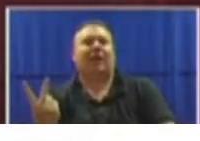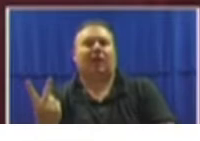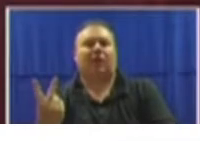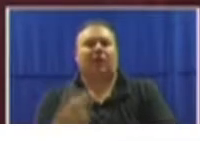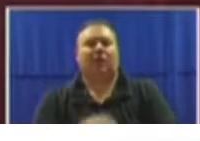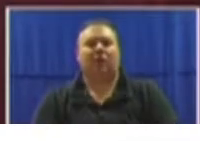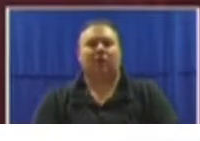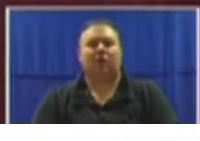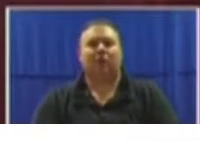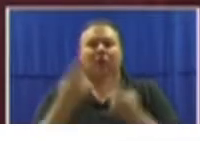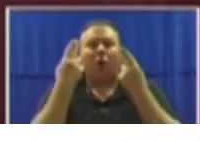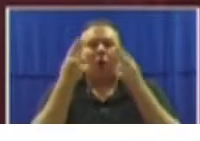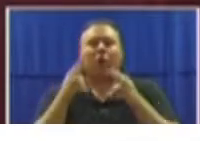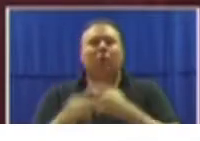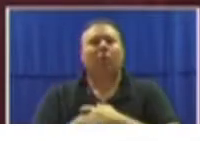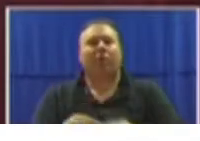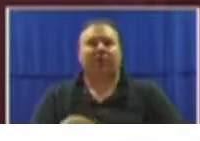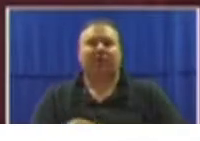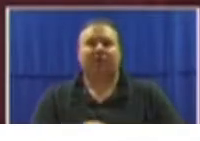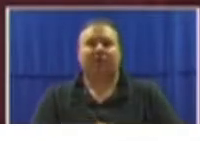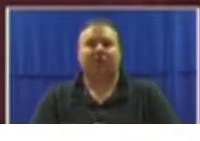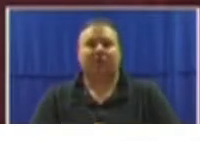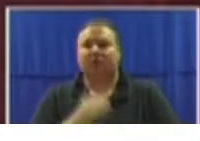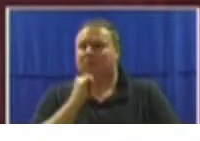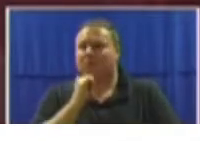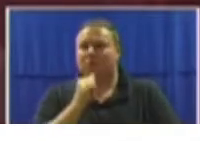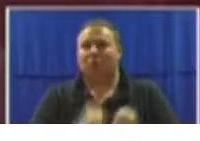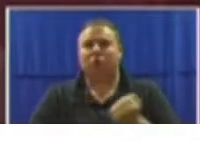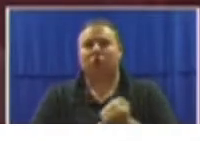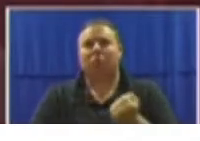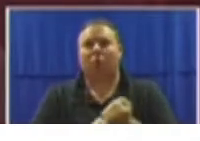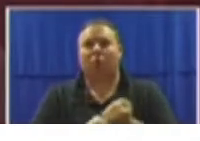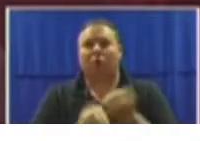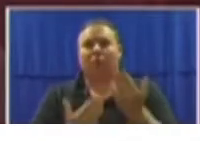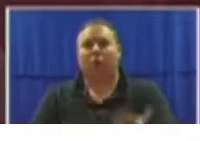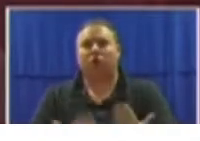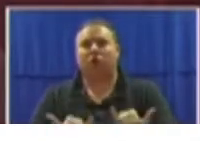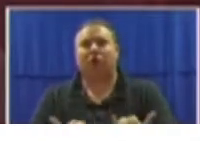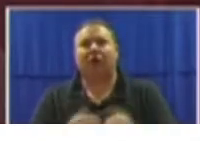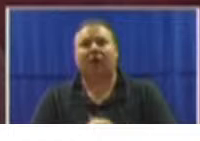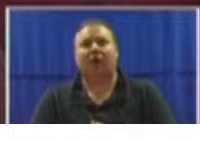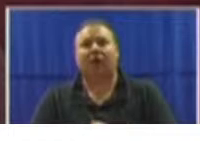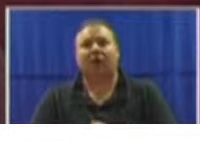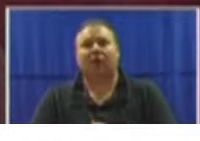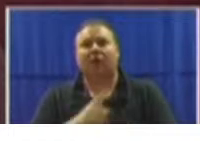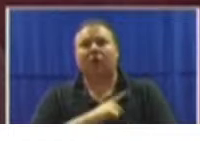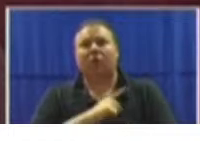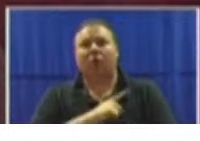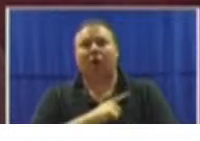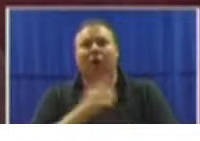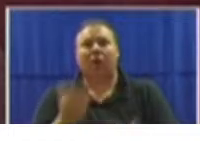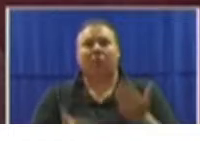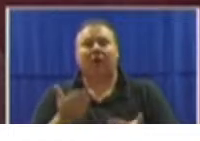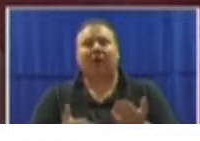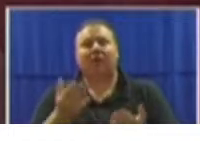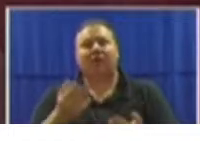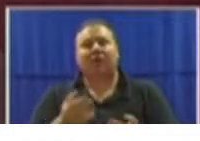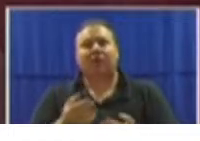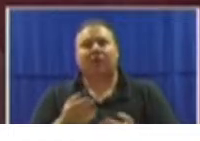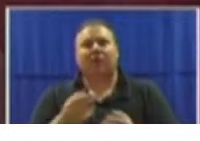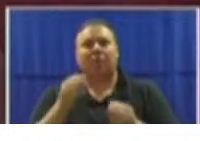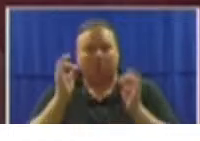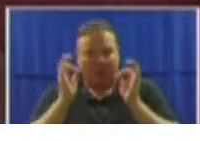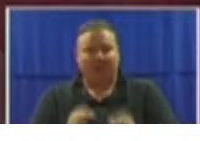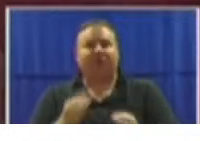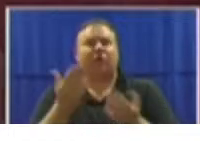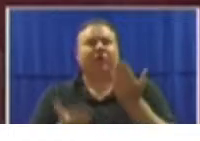And Honorable President, we will not support this motion today because we are going to give you the benefit of the doubt. You are the